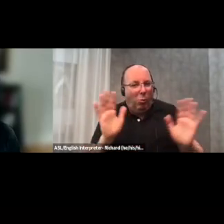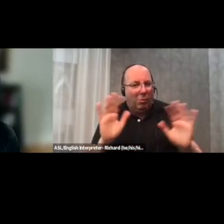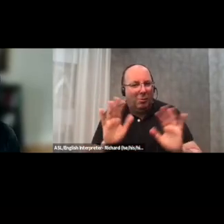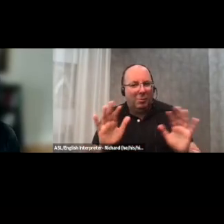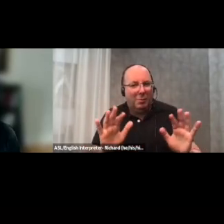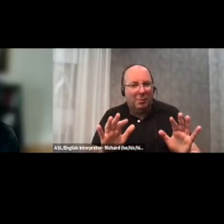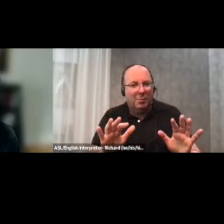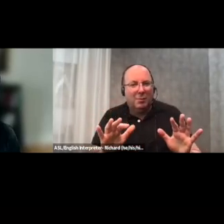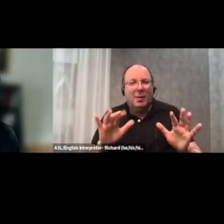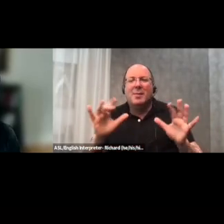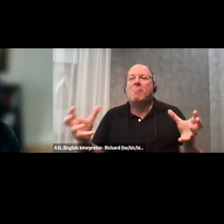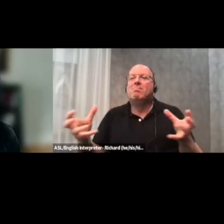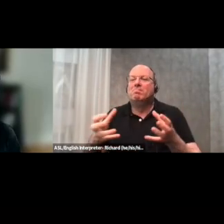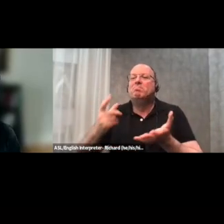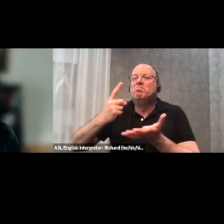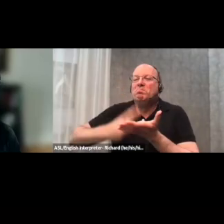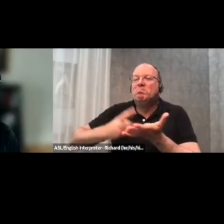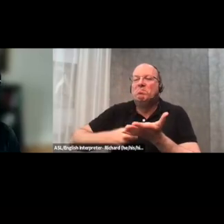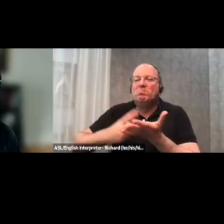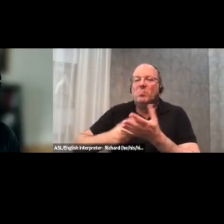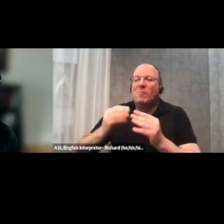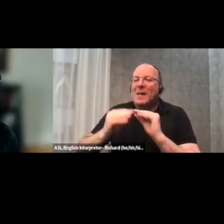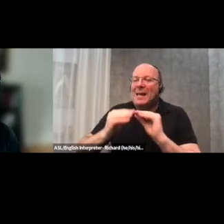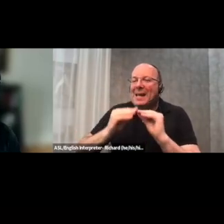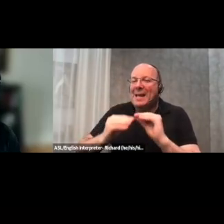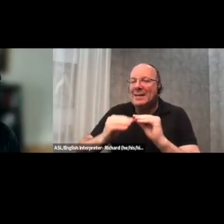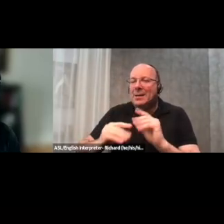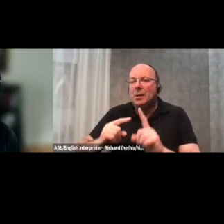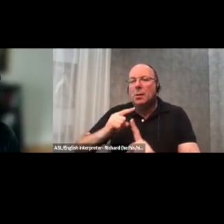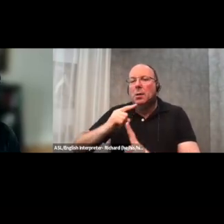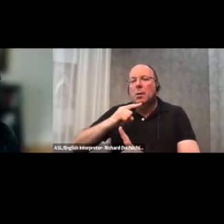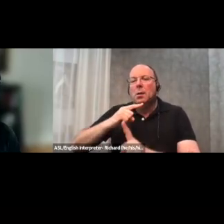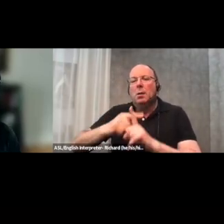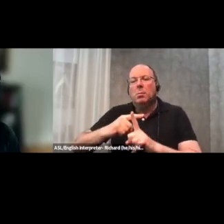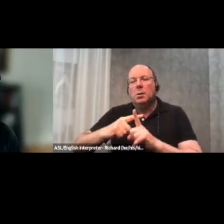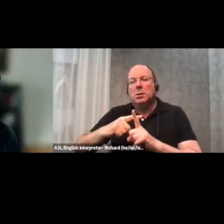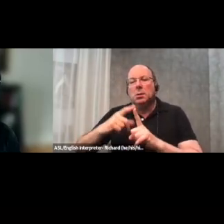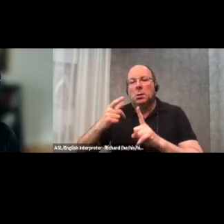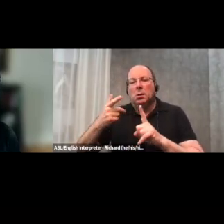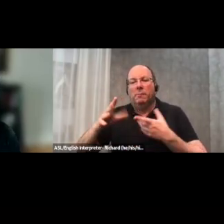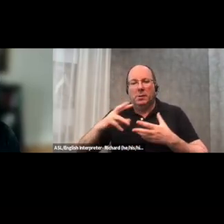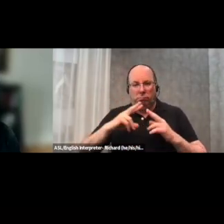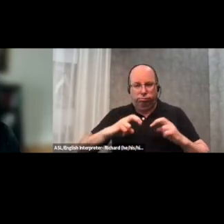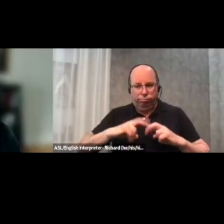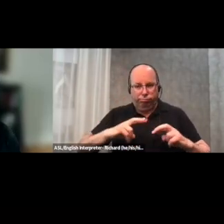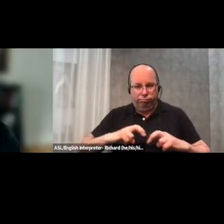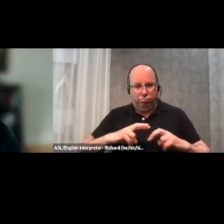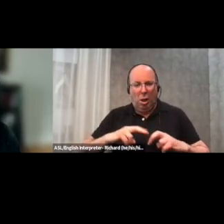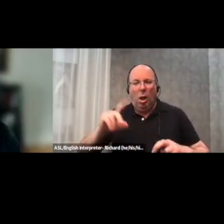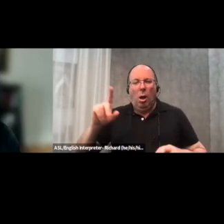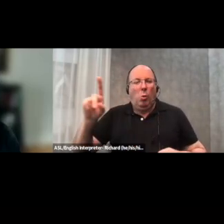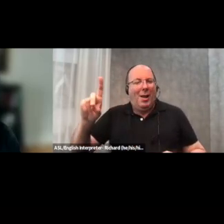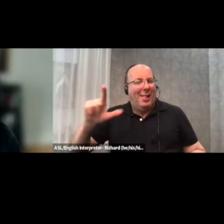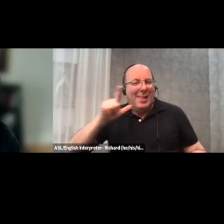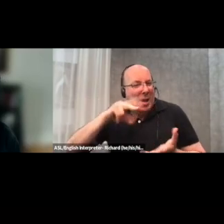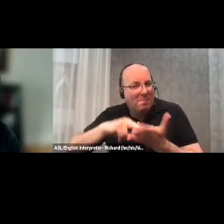make amends with the person, have that conversation while also giving yourself some internal aftercare of, hey, you didn't actually mean to do